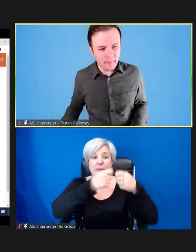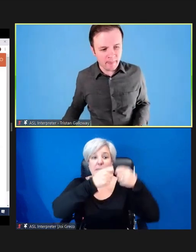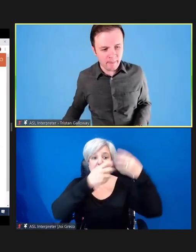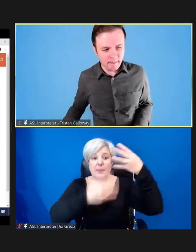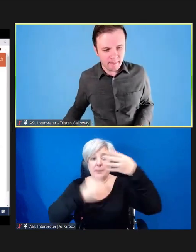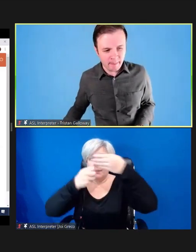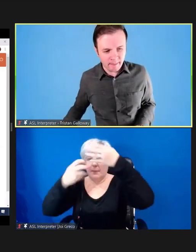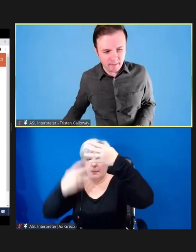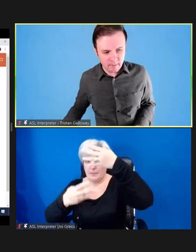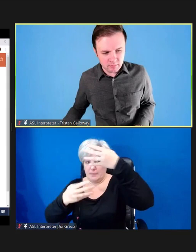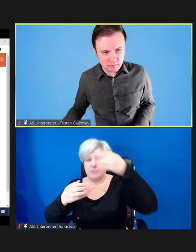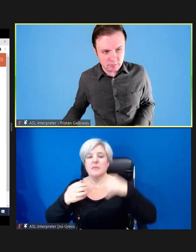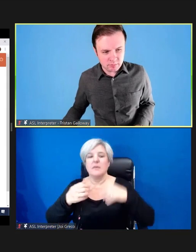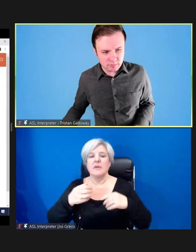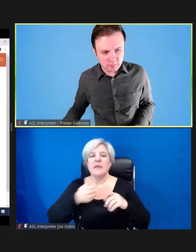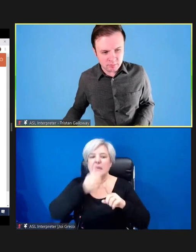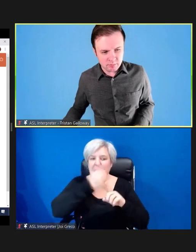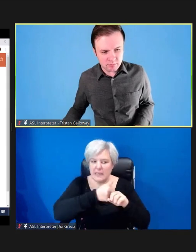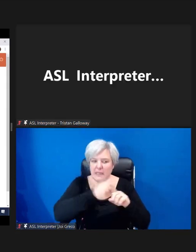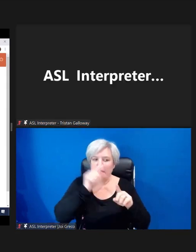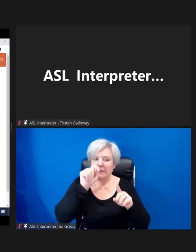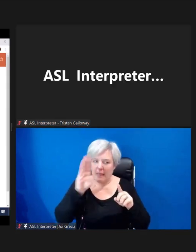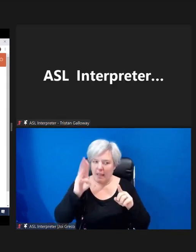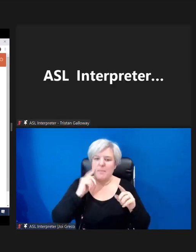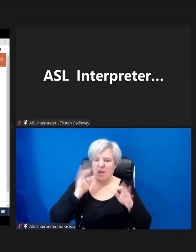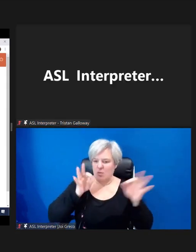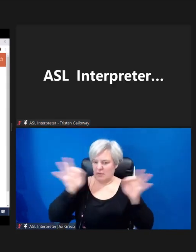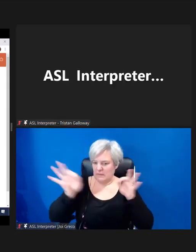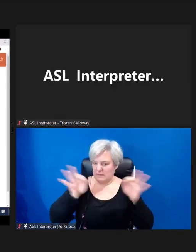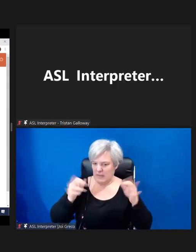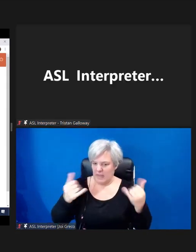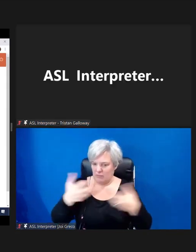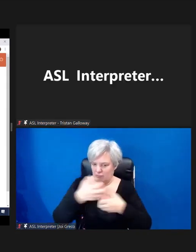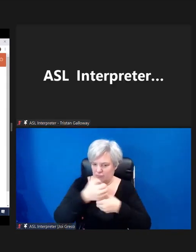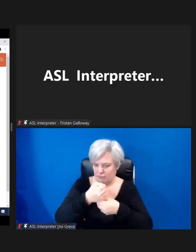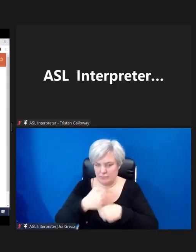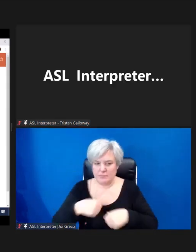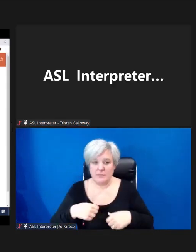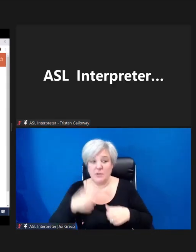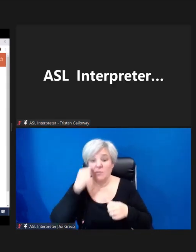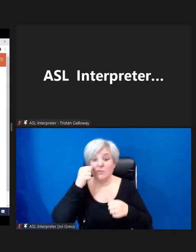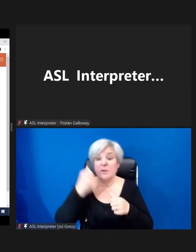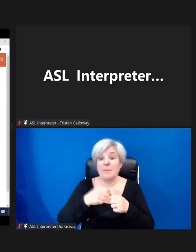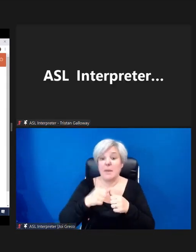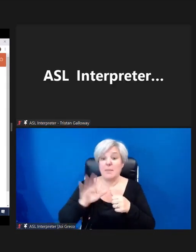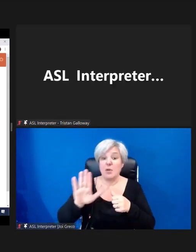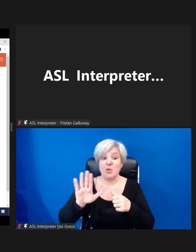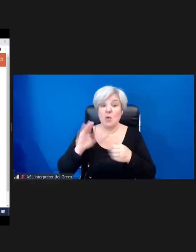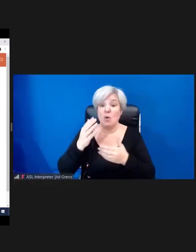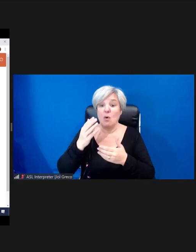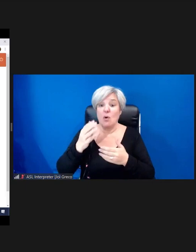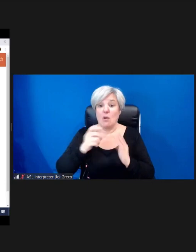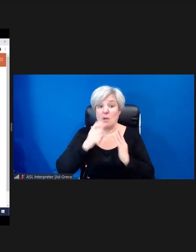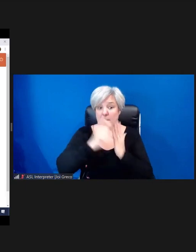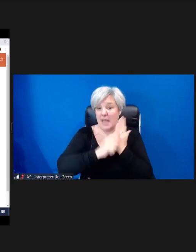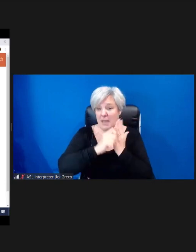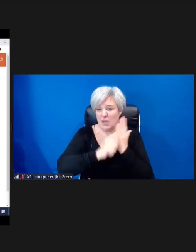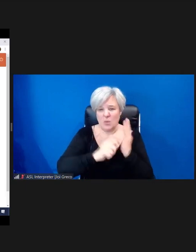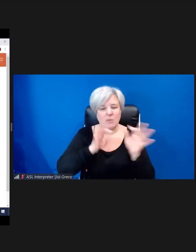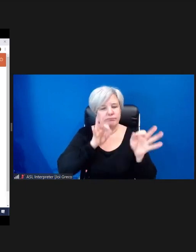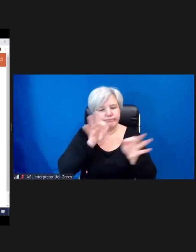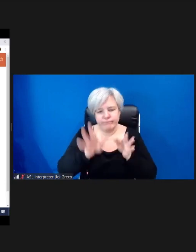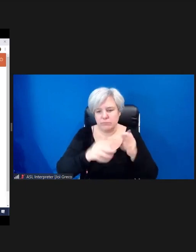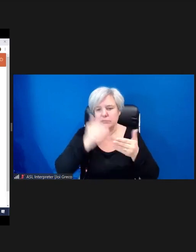take a moment to go through each tab or section on the menu briefly. Remember, your manual will walk you through step